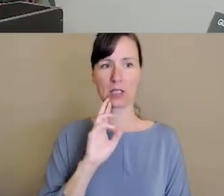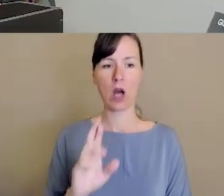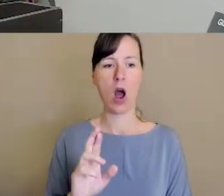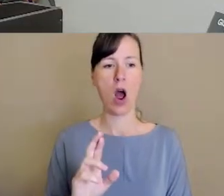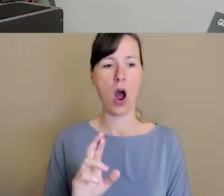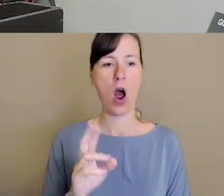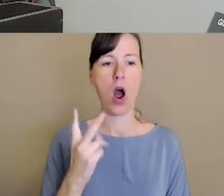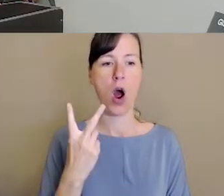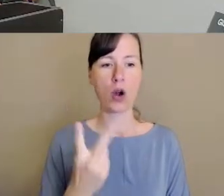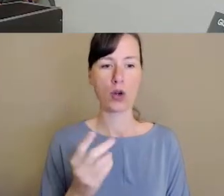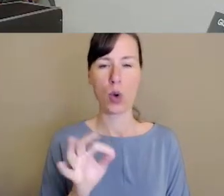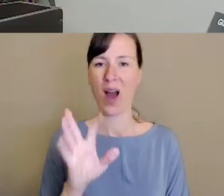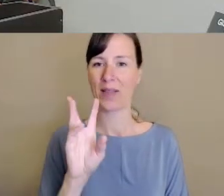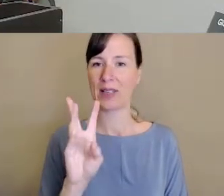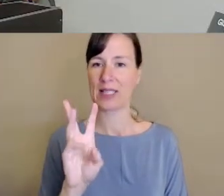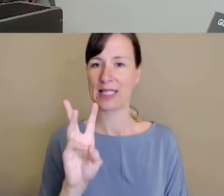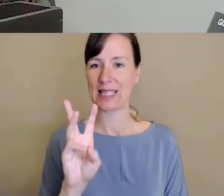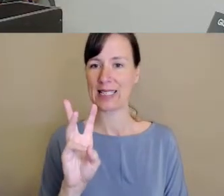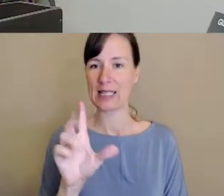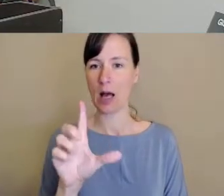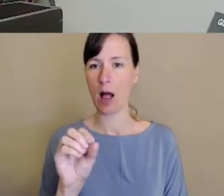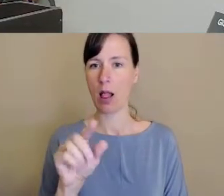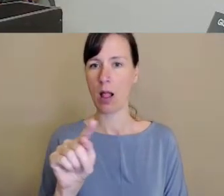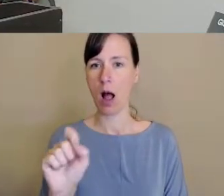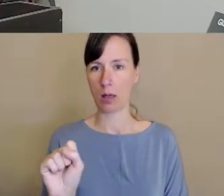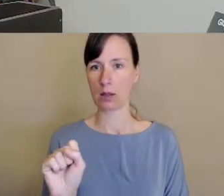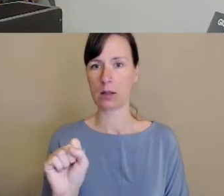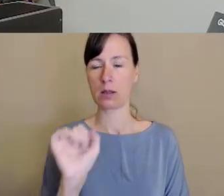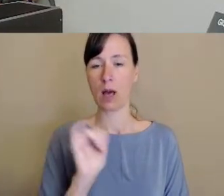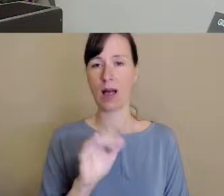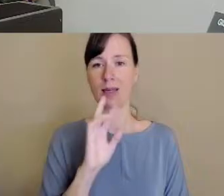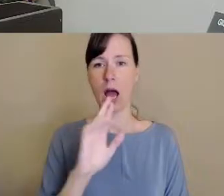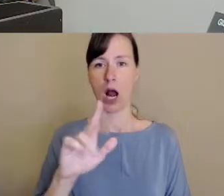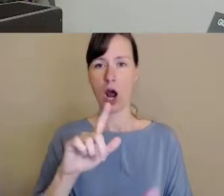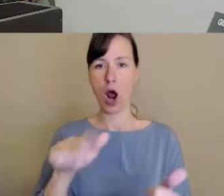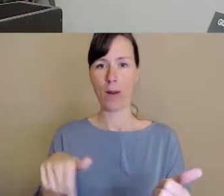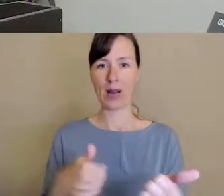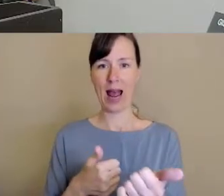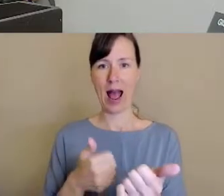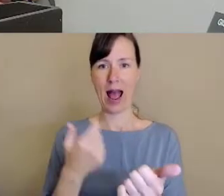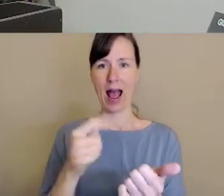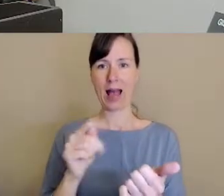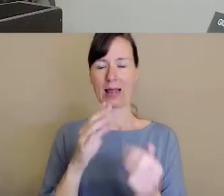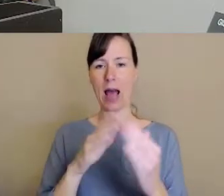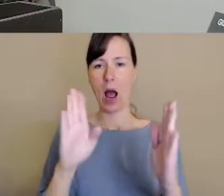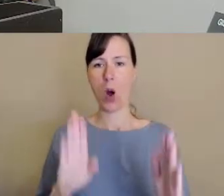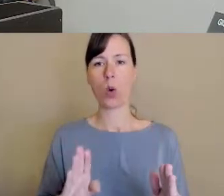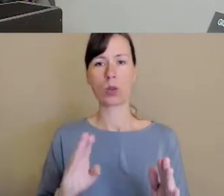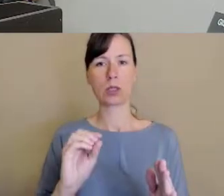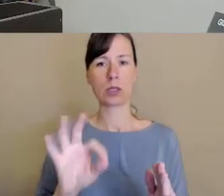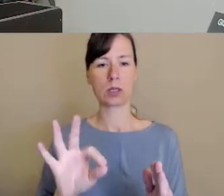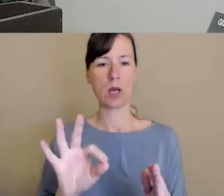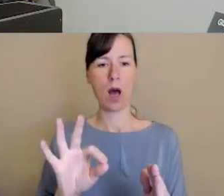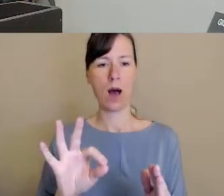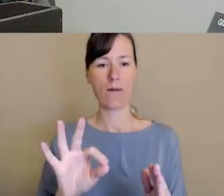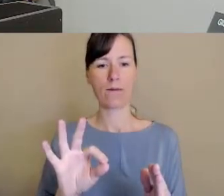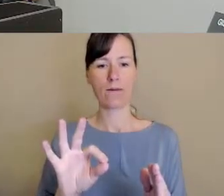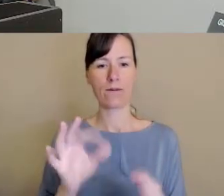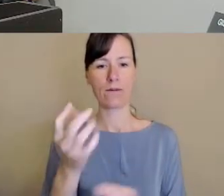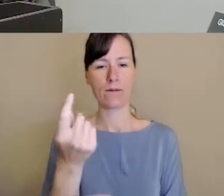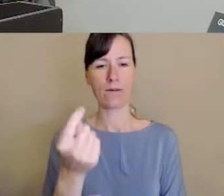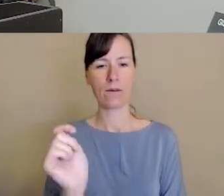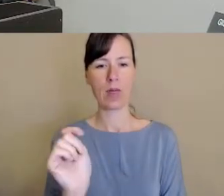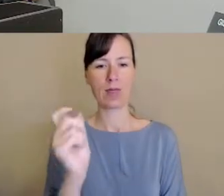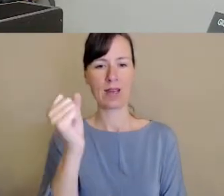6 lots that are behind the houses on the south side